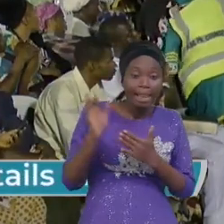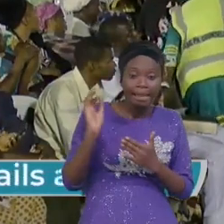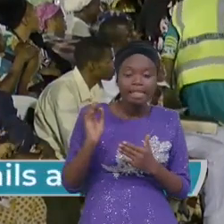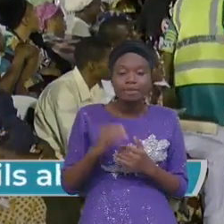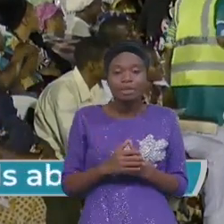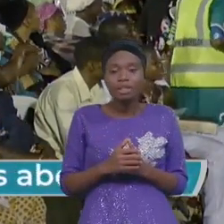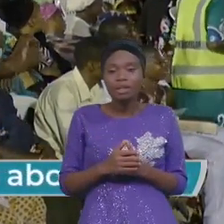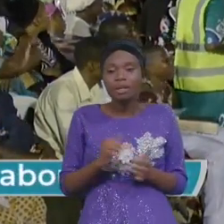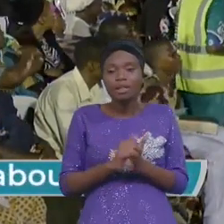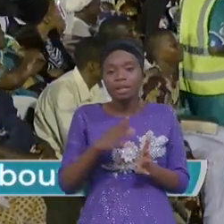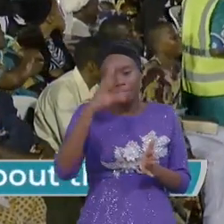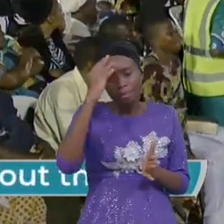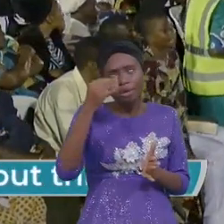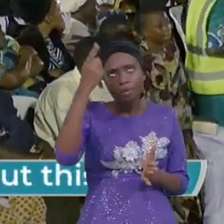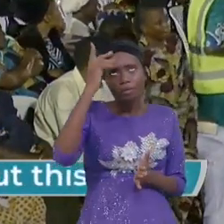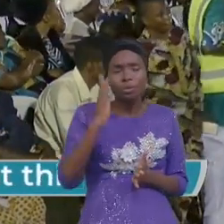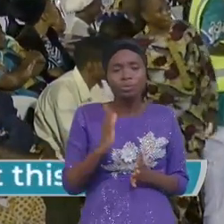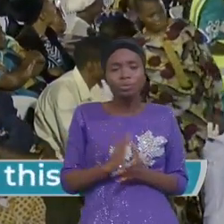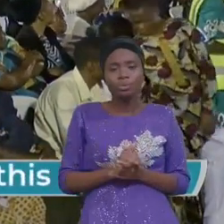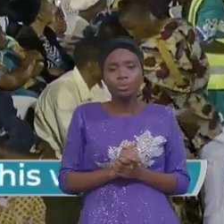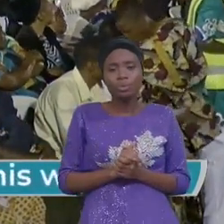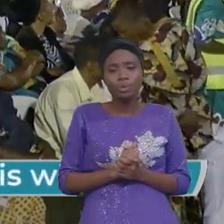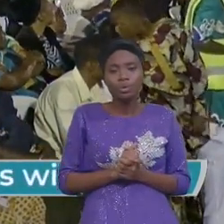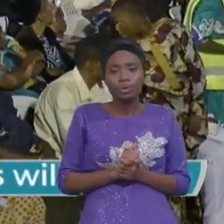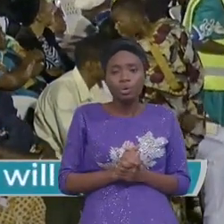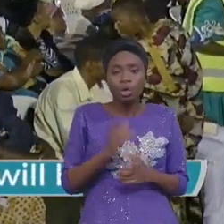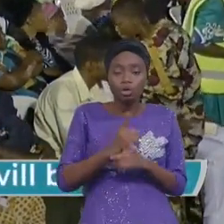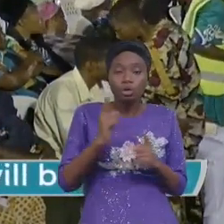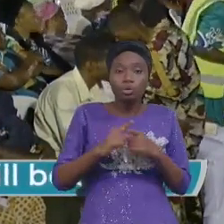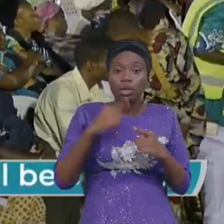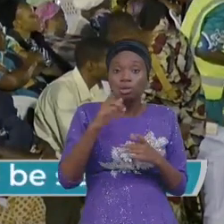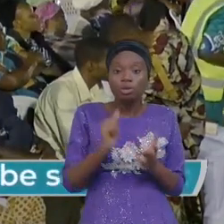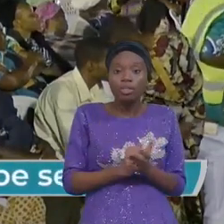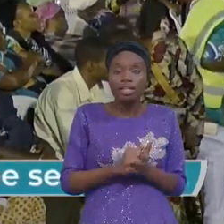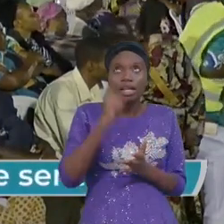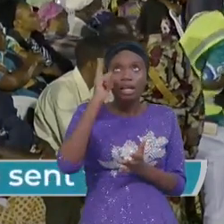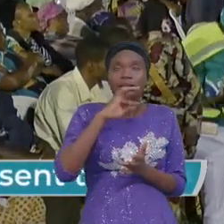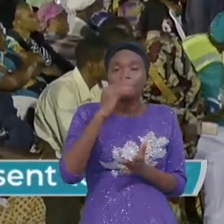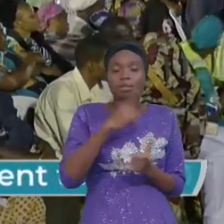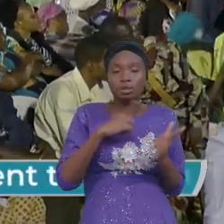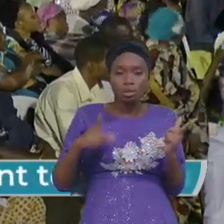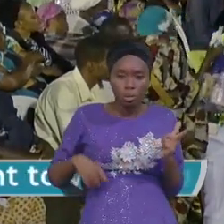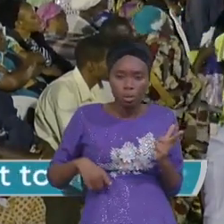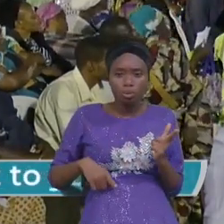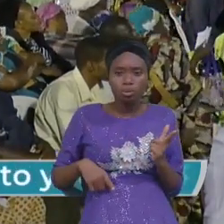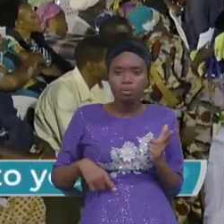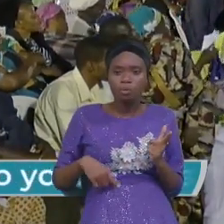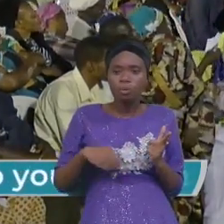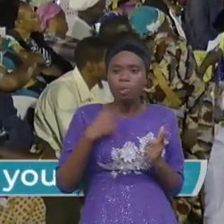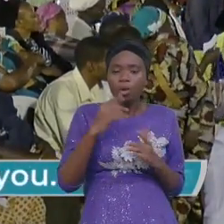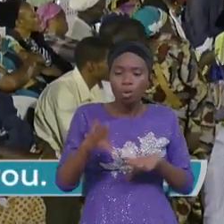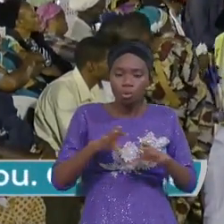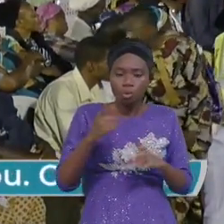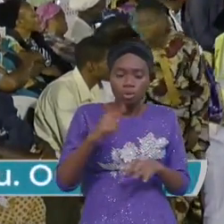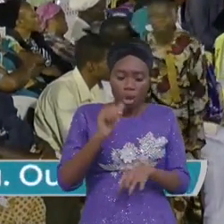from the man of God. Just to tell you that it's the Lord who does the work.